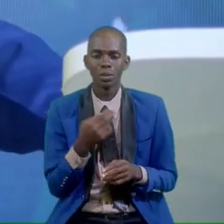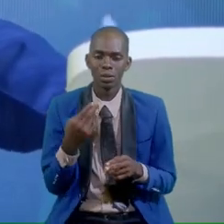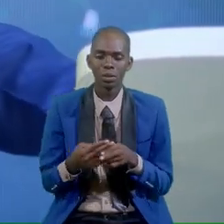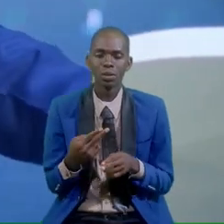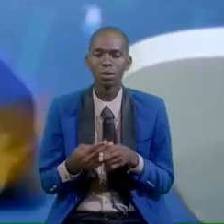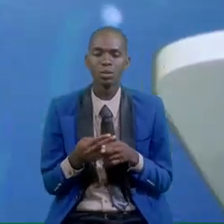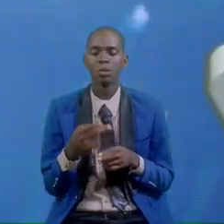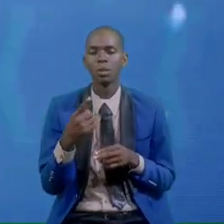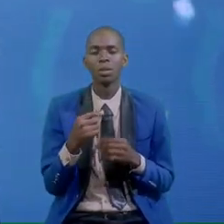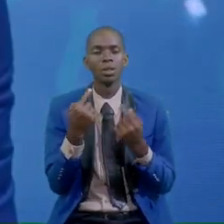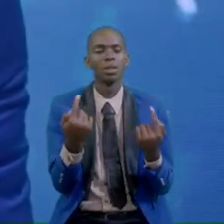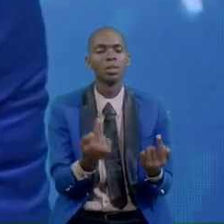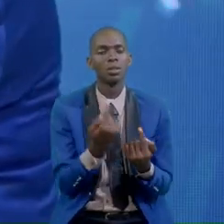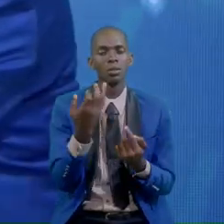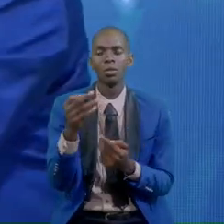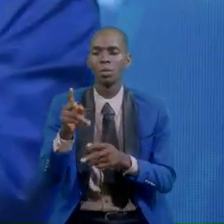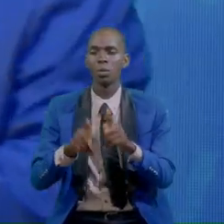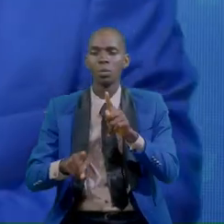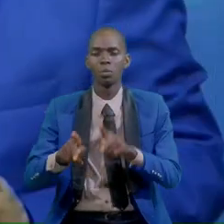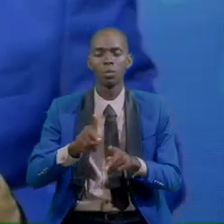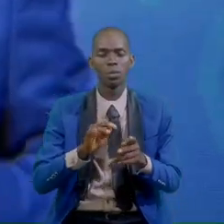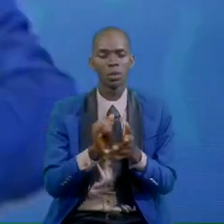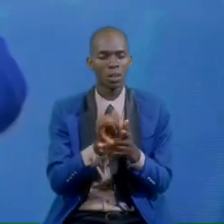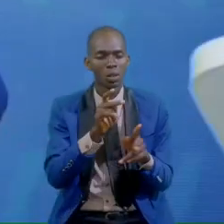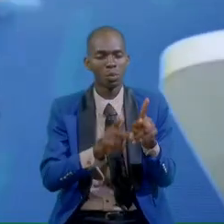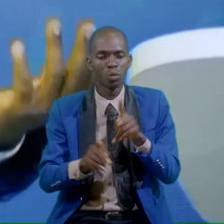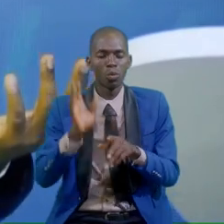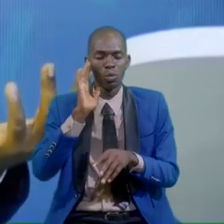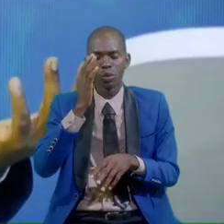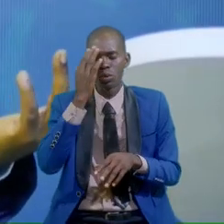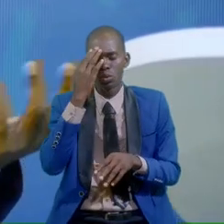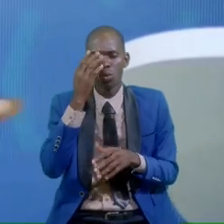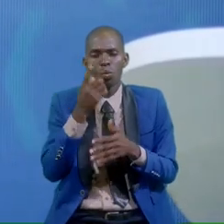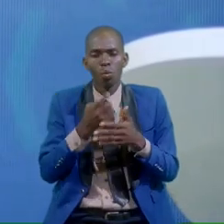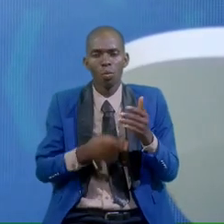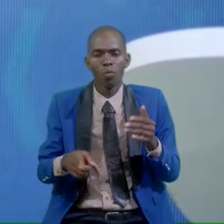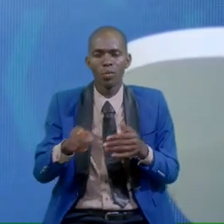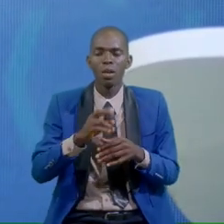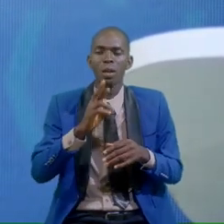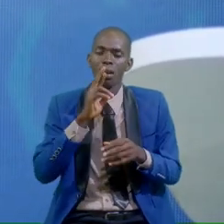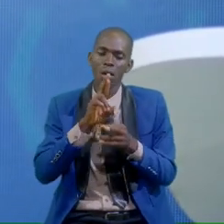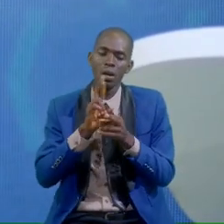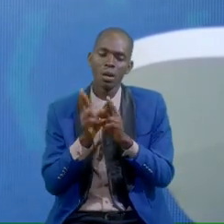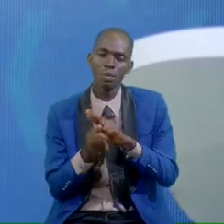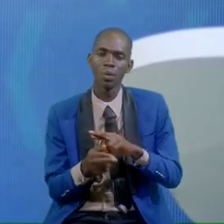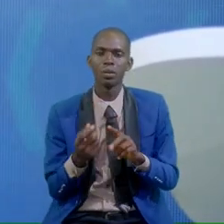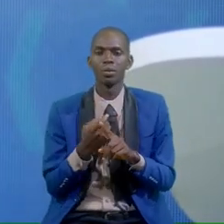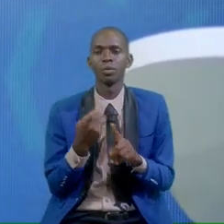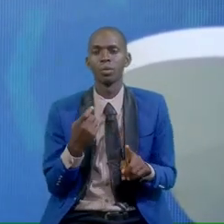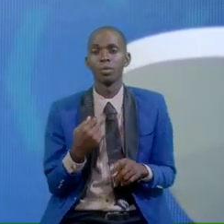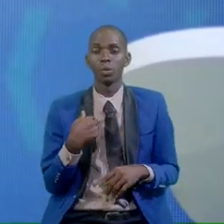the people, that the people will know what they are repenting of? You know, we preach messages that, you know, they